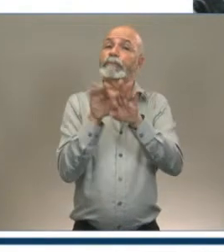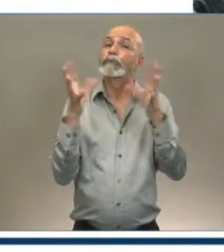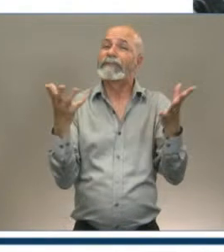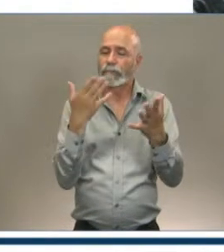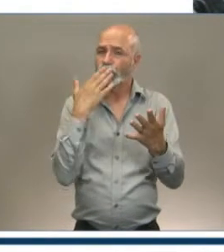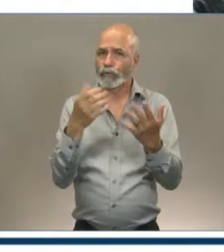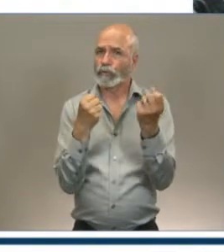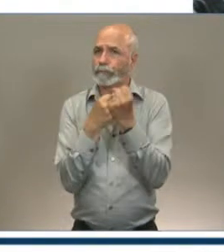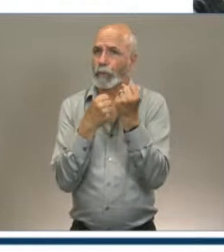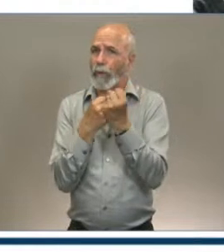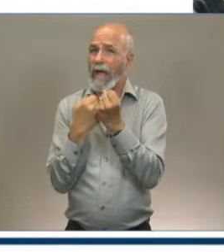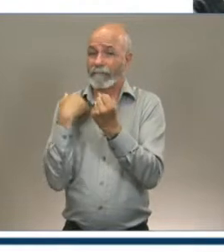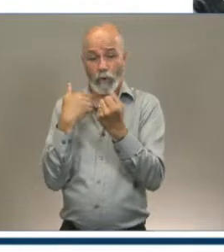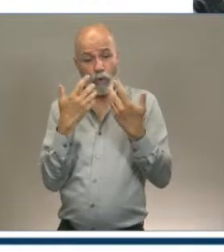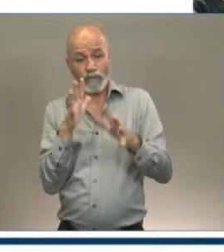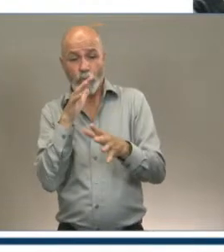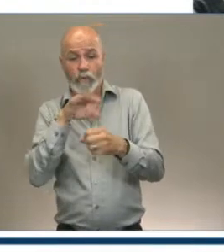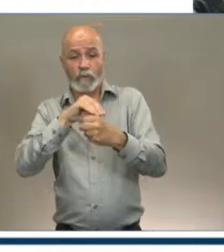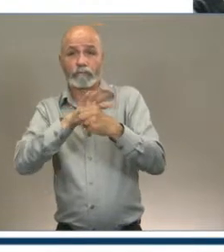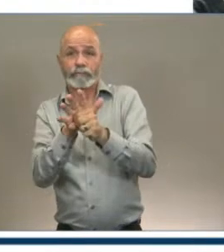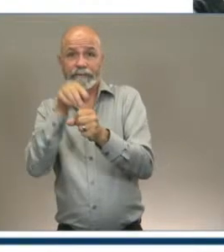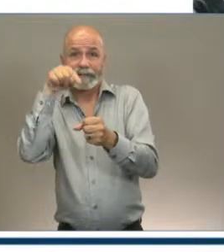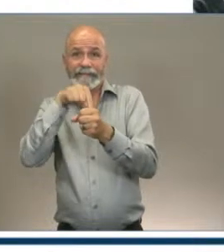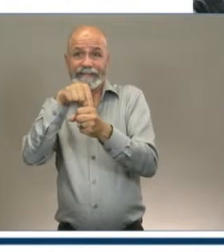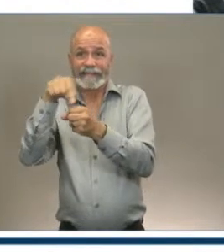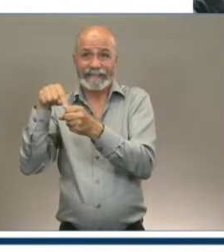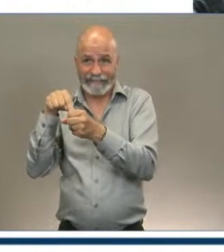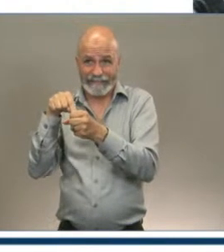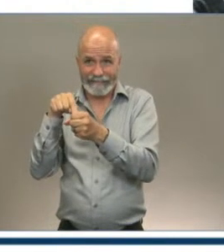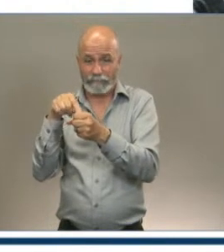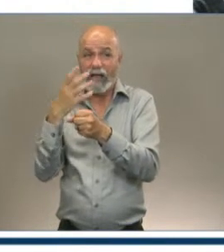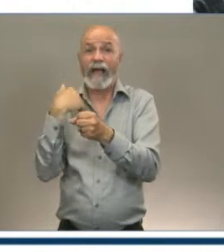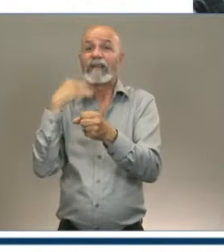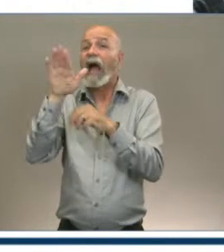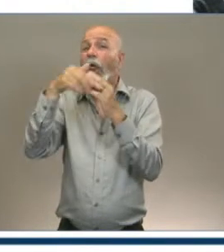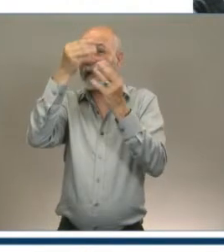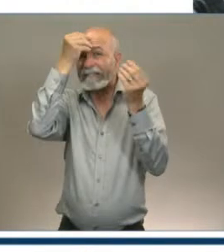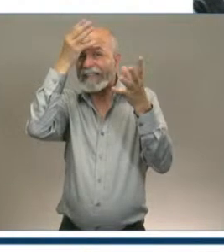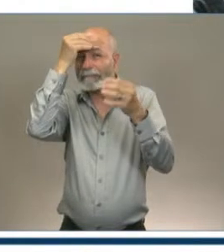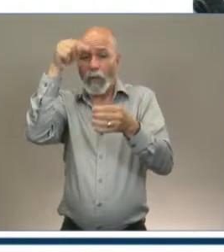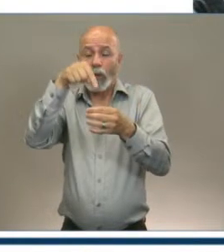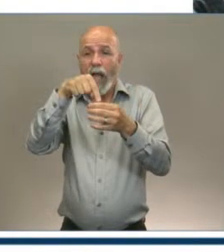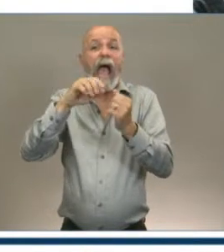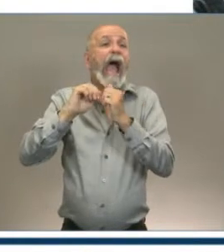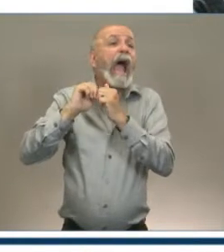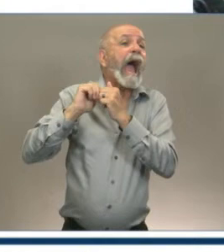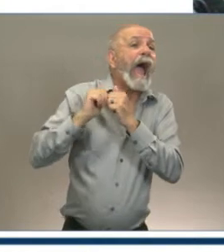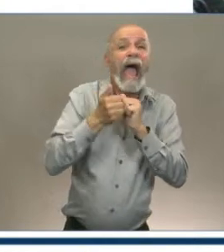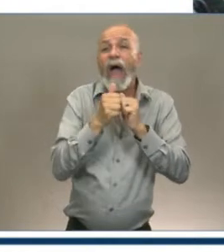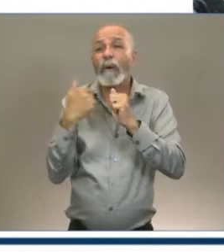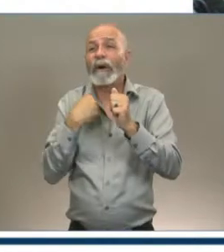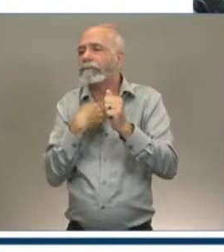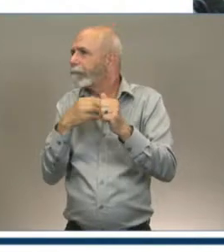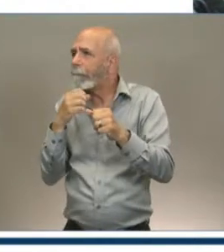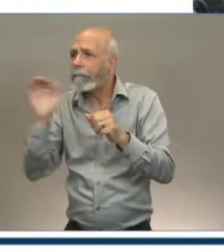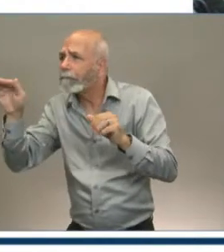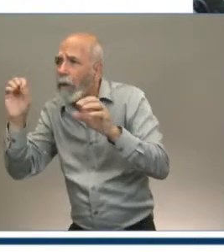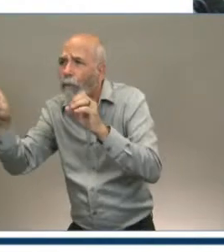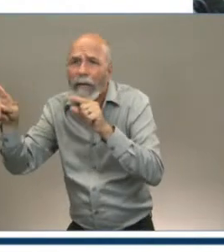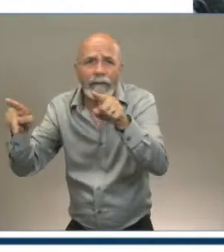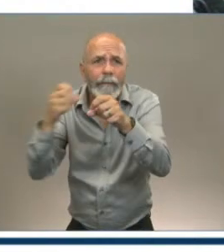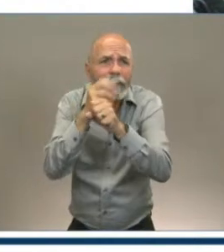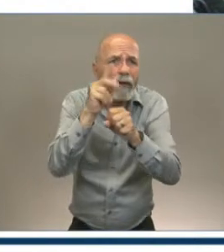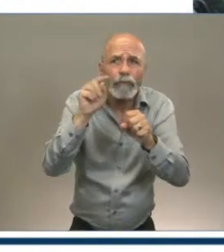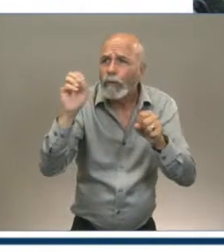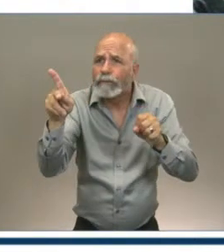It provides us with very important information regarding how people are doing in the community as we monitor them. And in fact, it gives